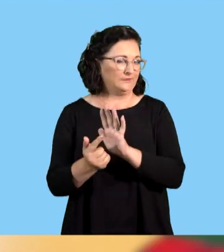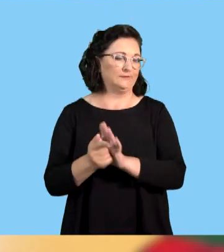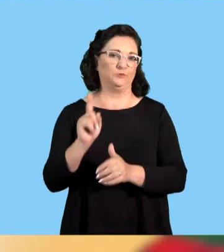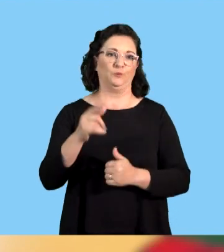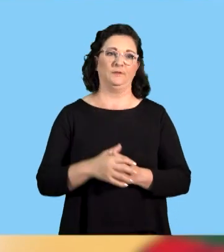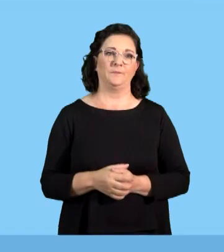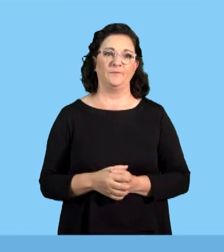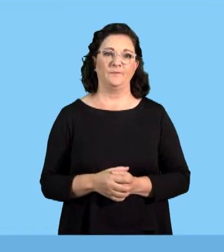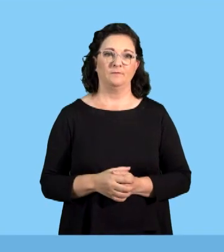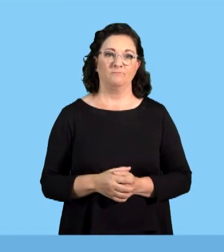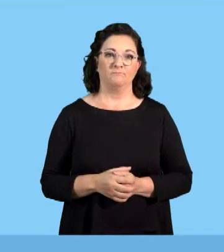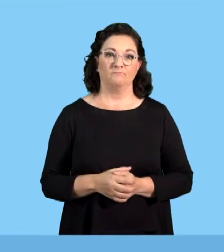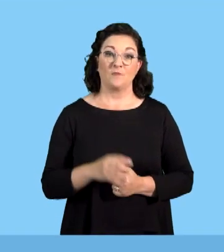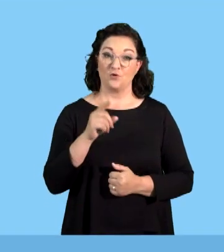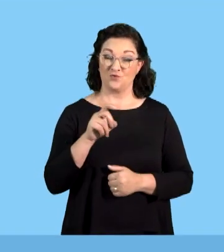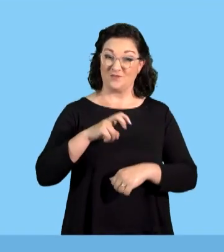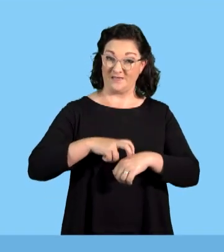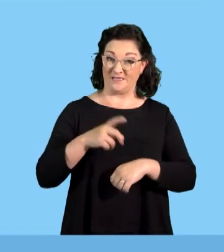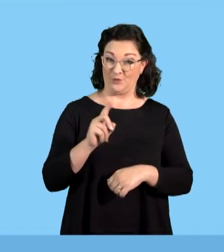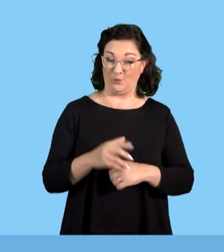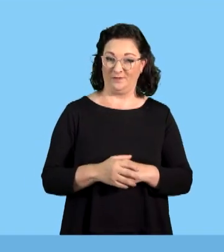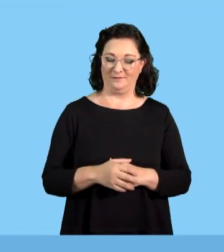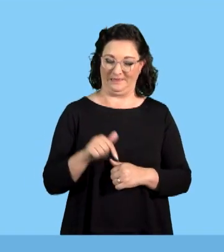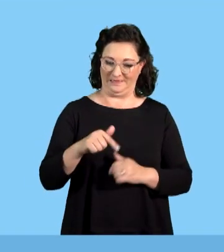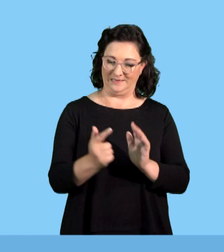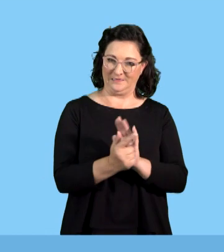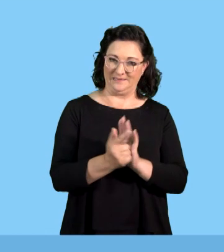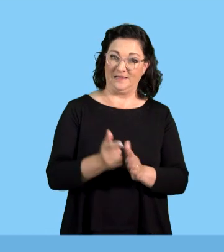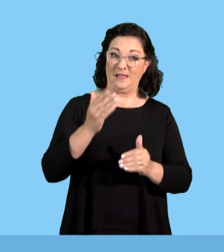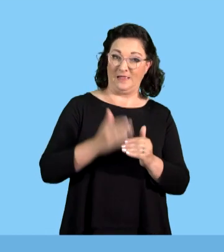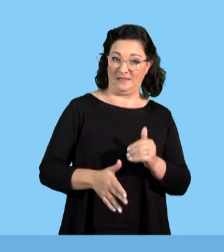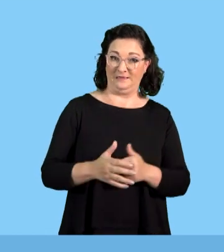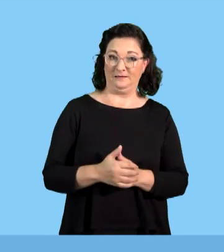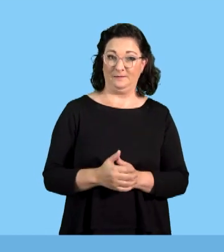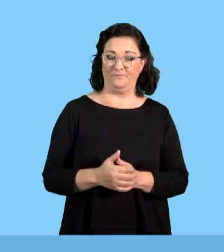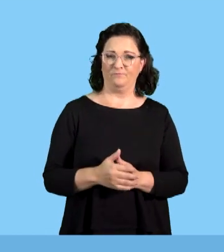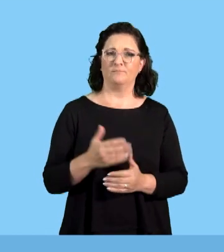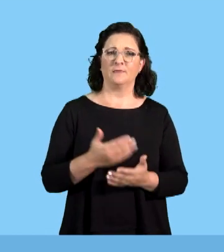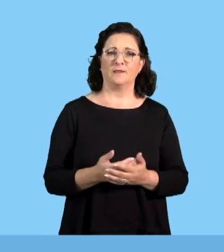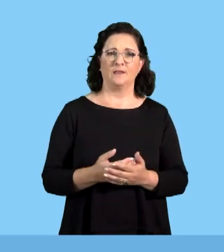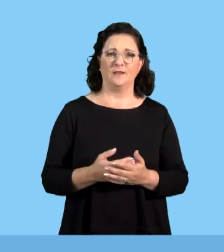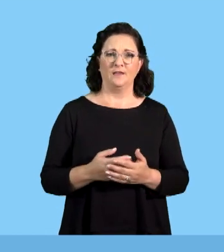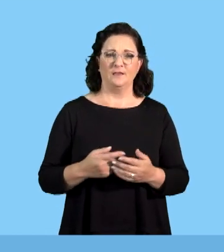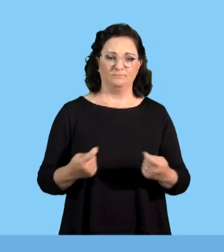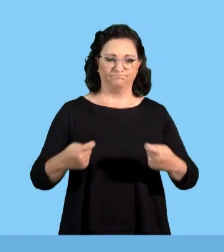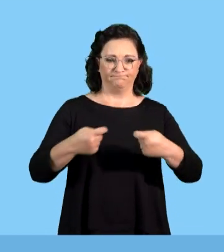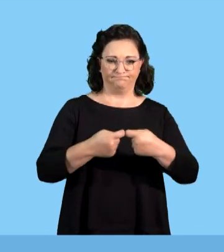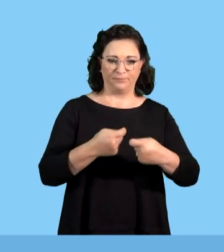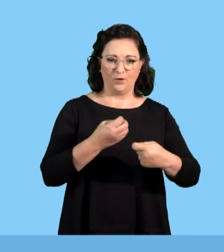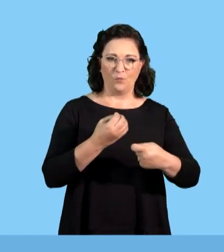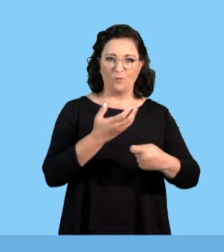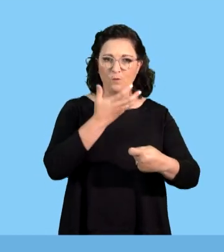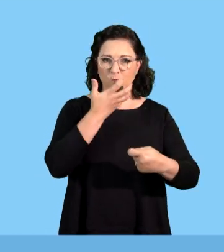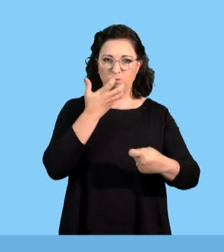the entire lesson. So what I want you to do is, by the end of this lesson, you should be able to explain the heating effect of a